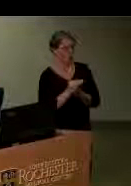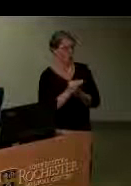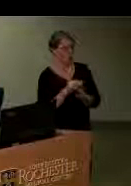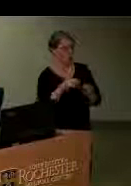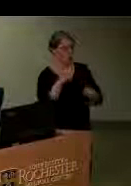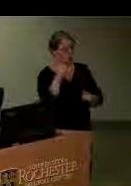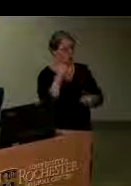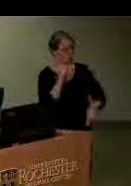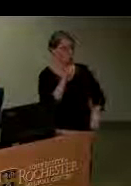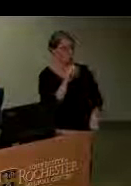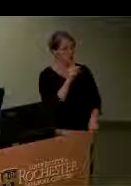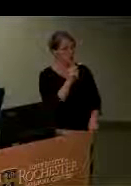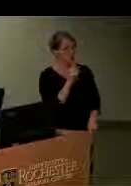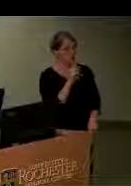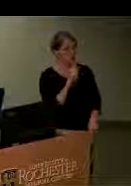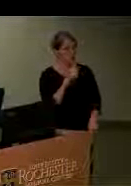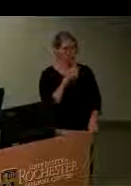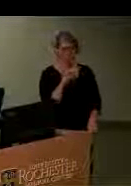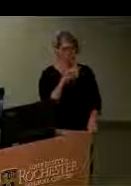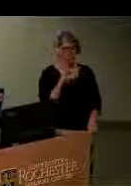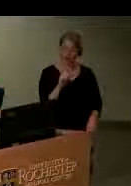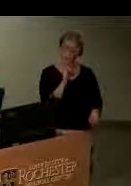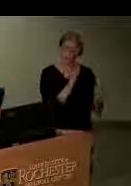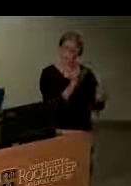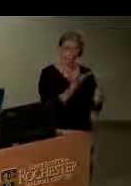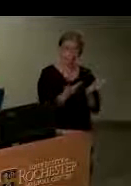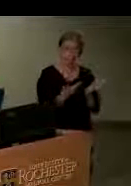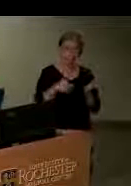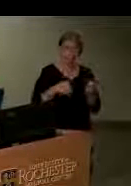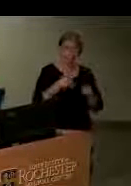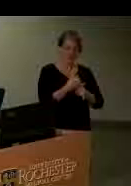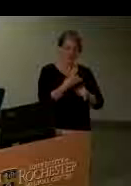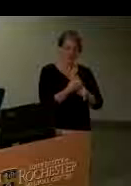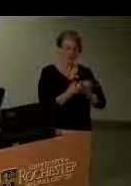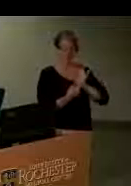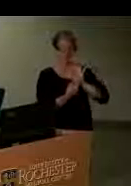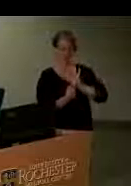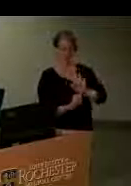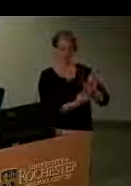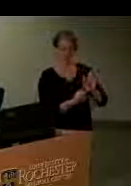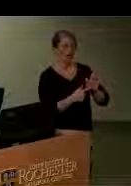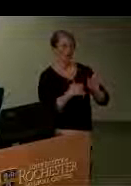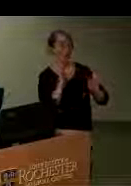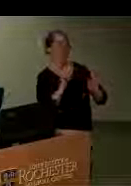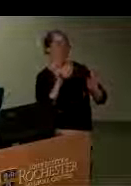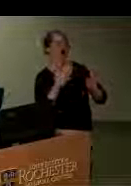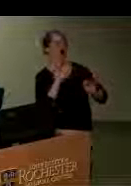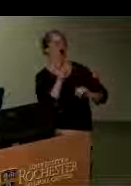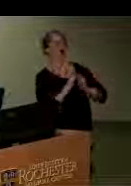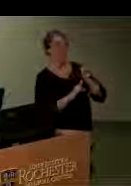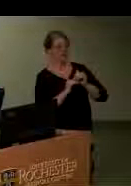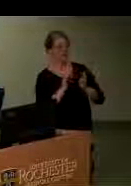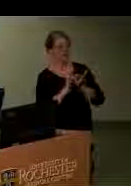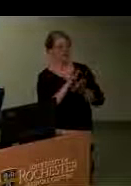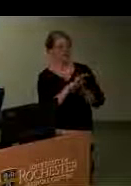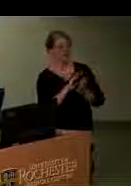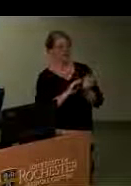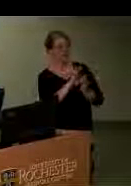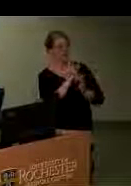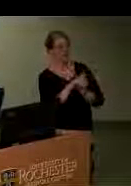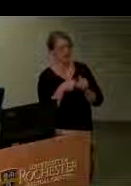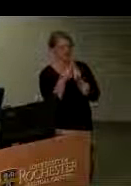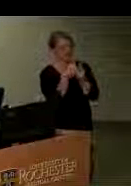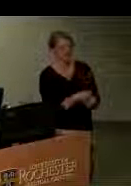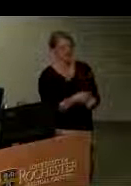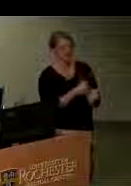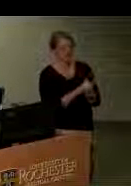Engel really brought to this institution that I built the medical school curriculum around,